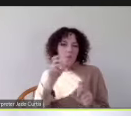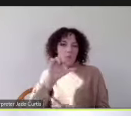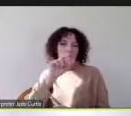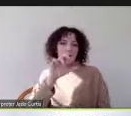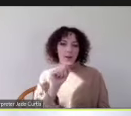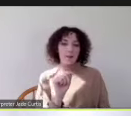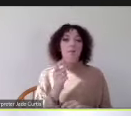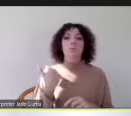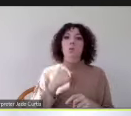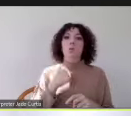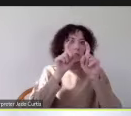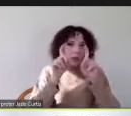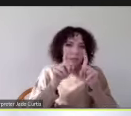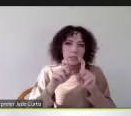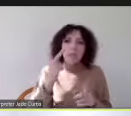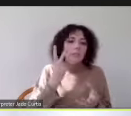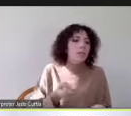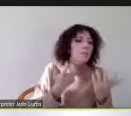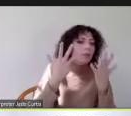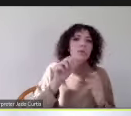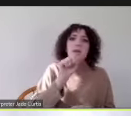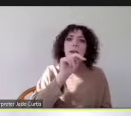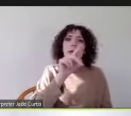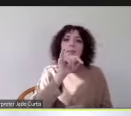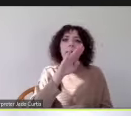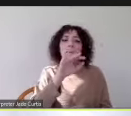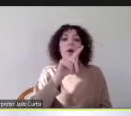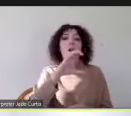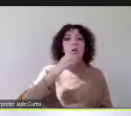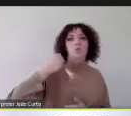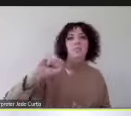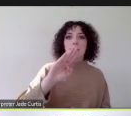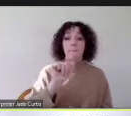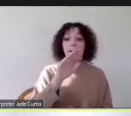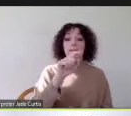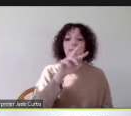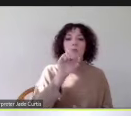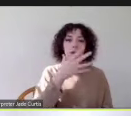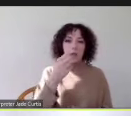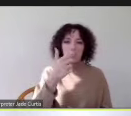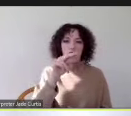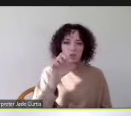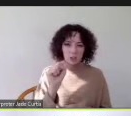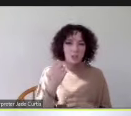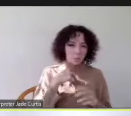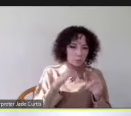for prevalence and abundance of antibiotic-resistant bacteria and genes. Next, please.